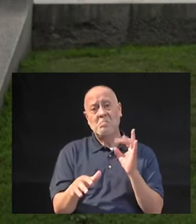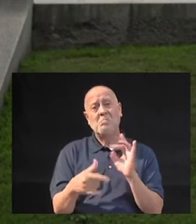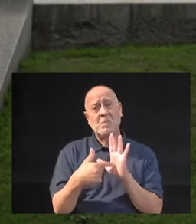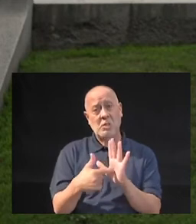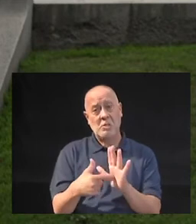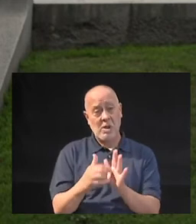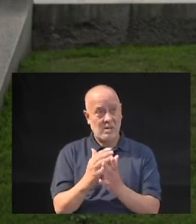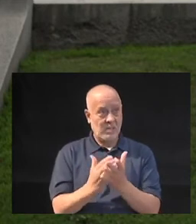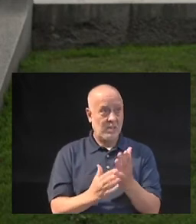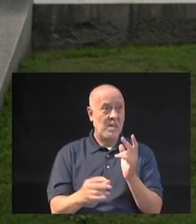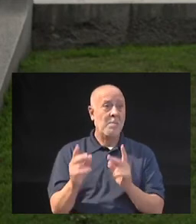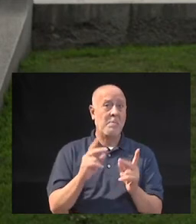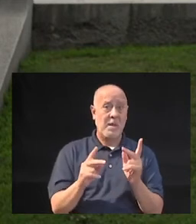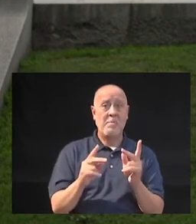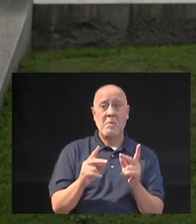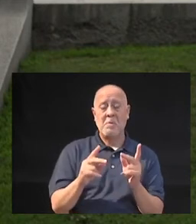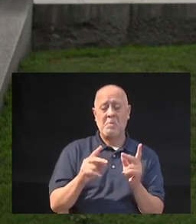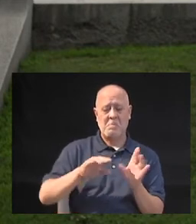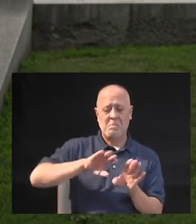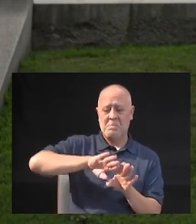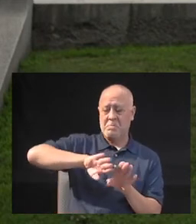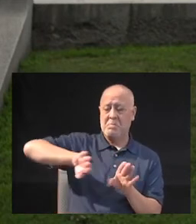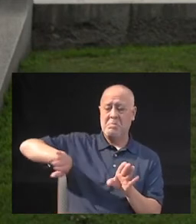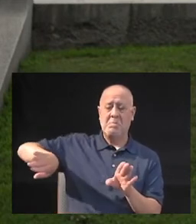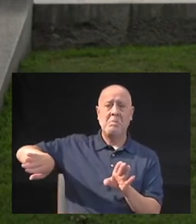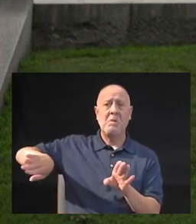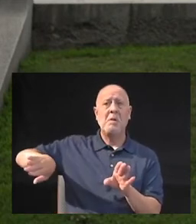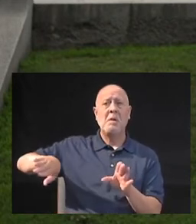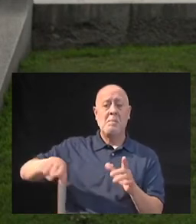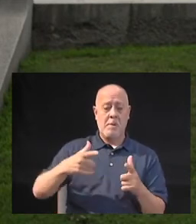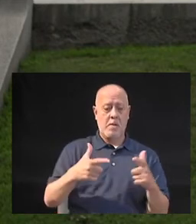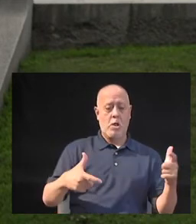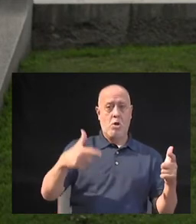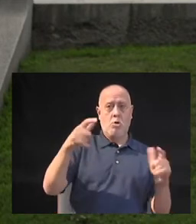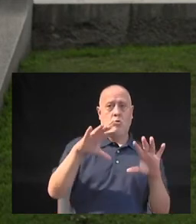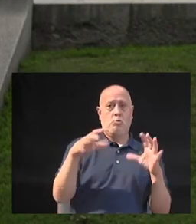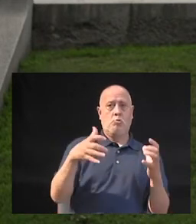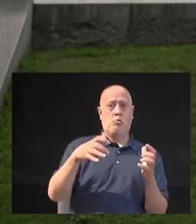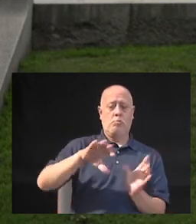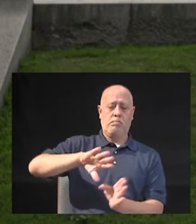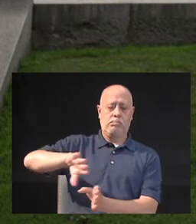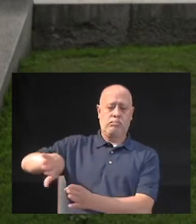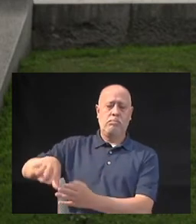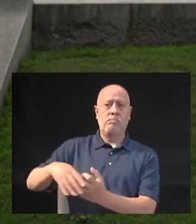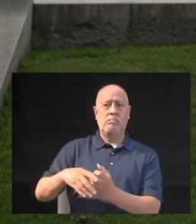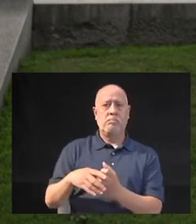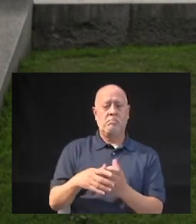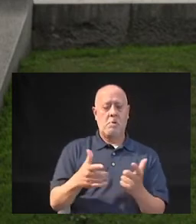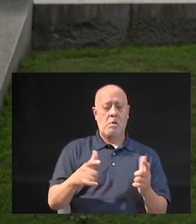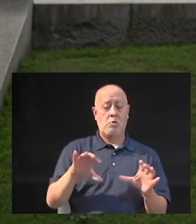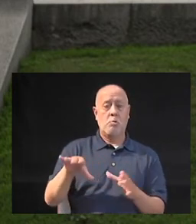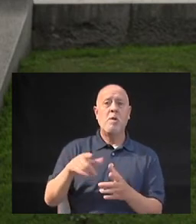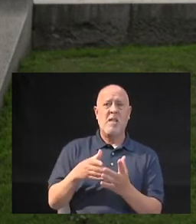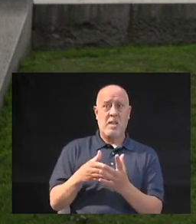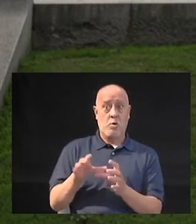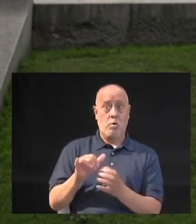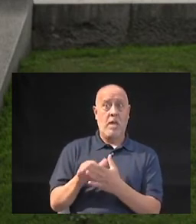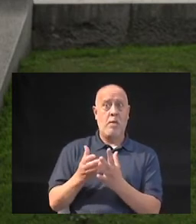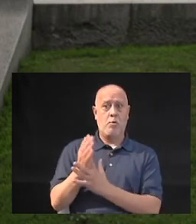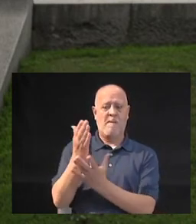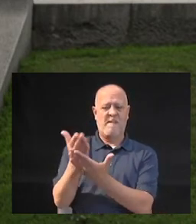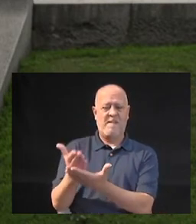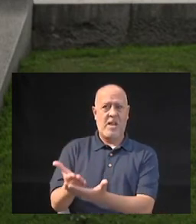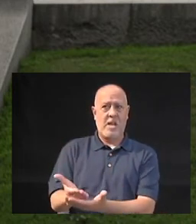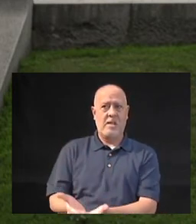how some people have been marginalized by the larger population. And they attempt to do that through facts.